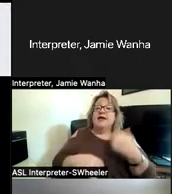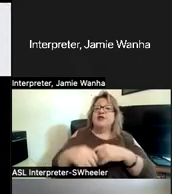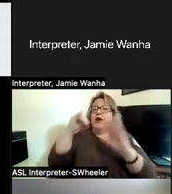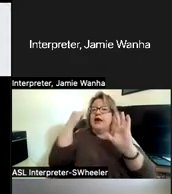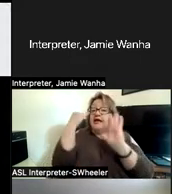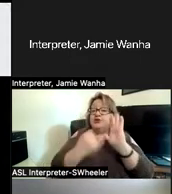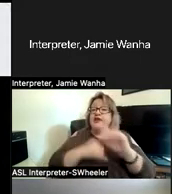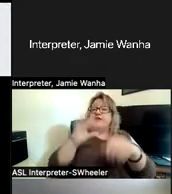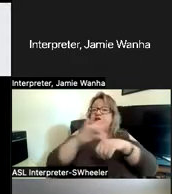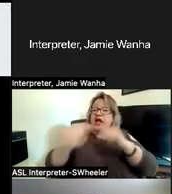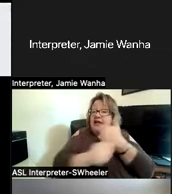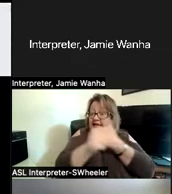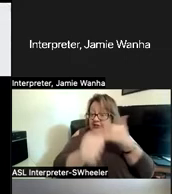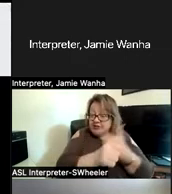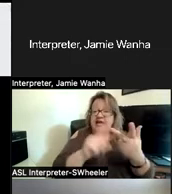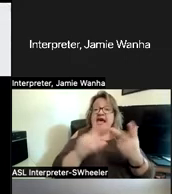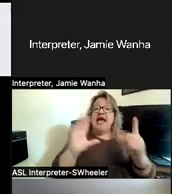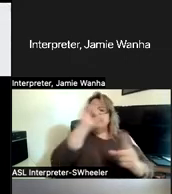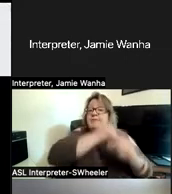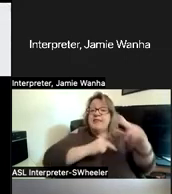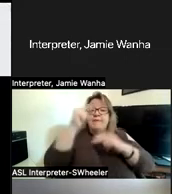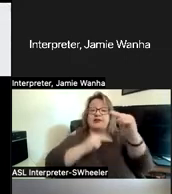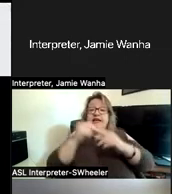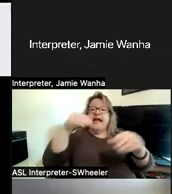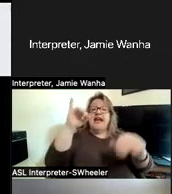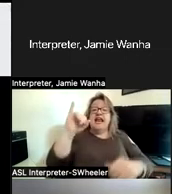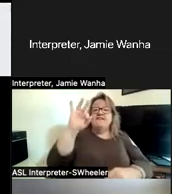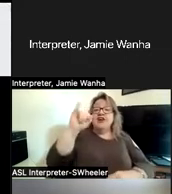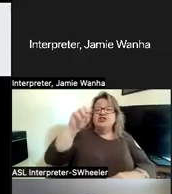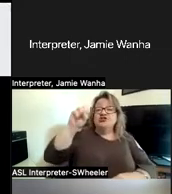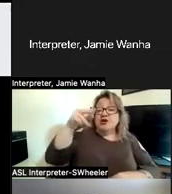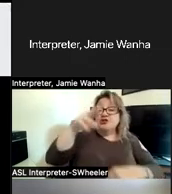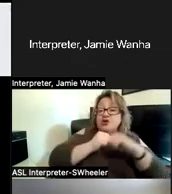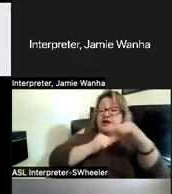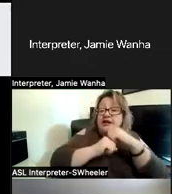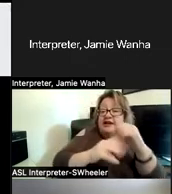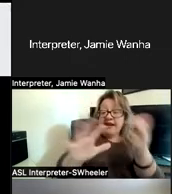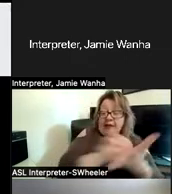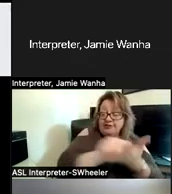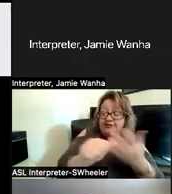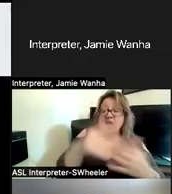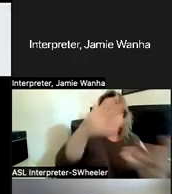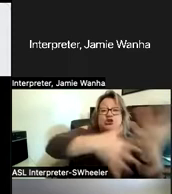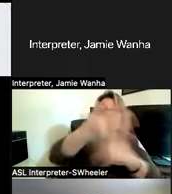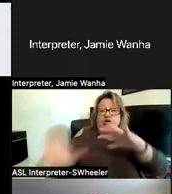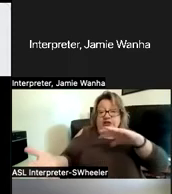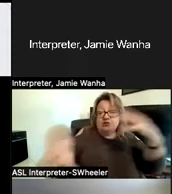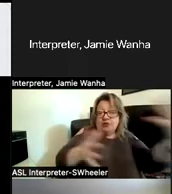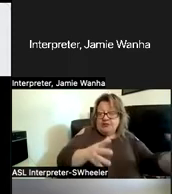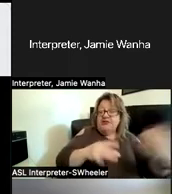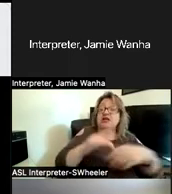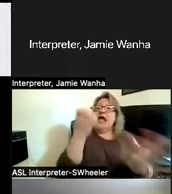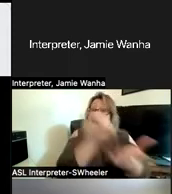losses, assess the level of seismic vulnerability of the San Diego community, inform long-term earthquake and